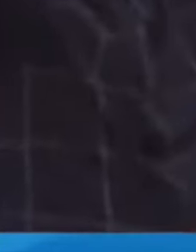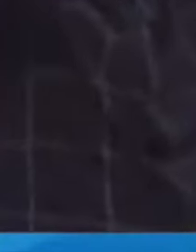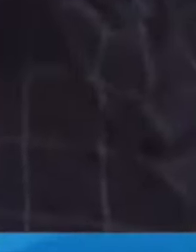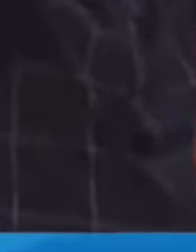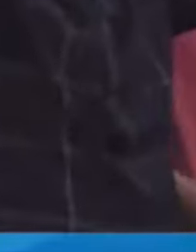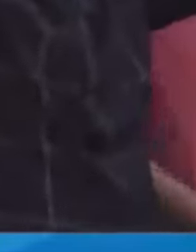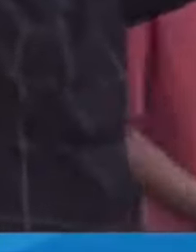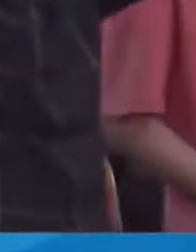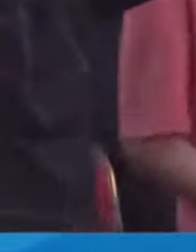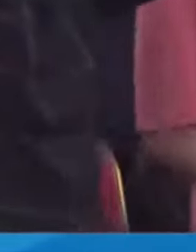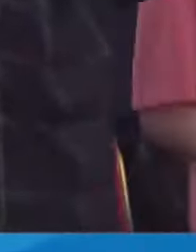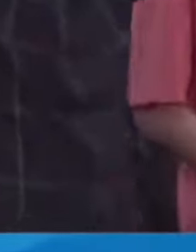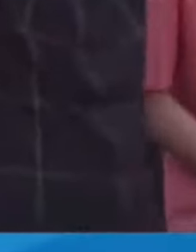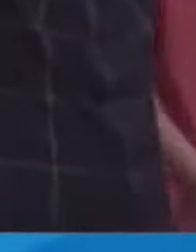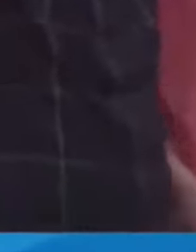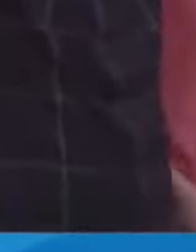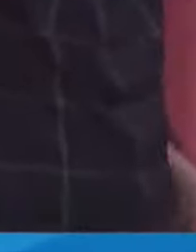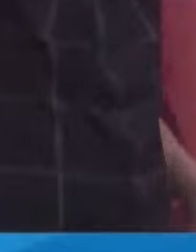Jesus